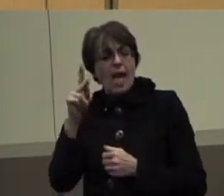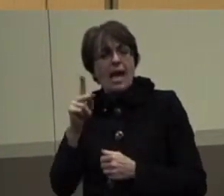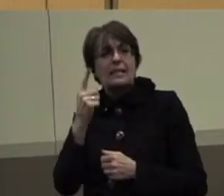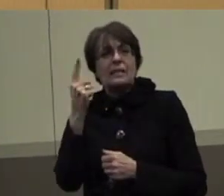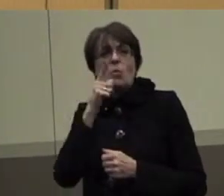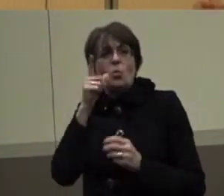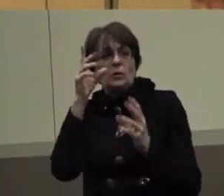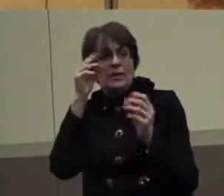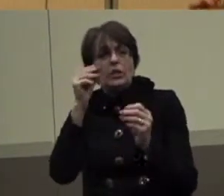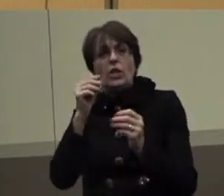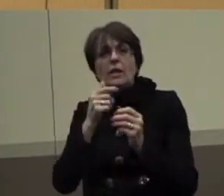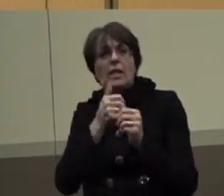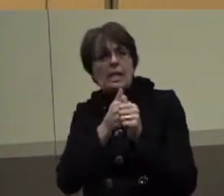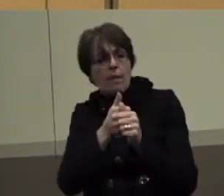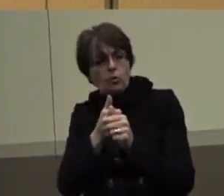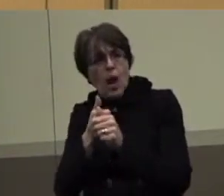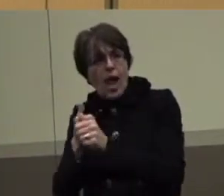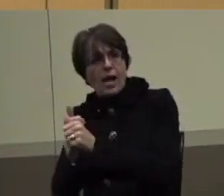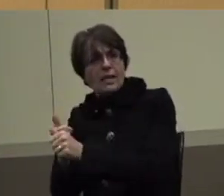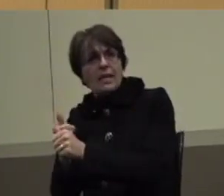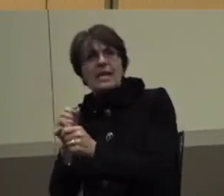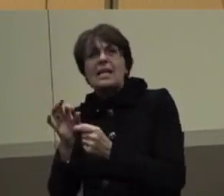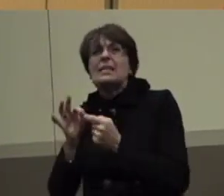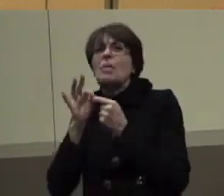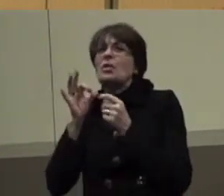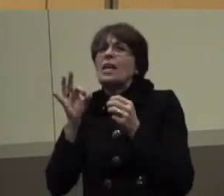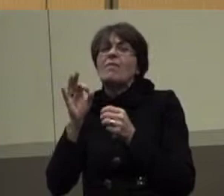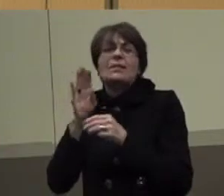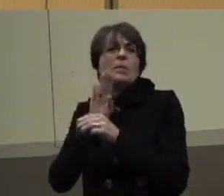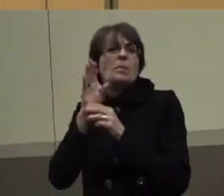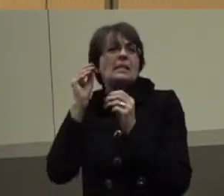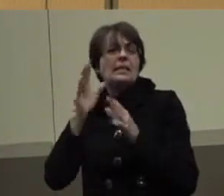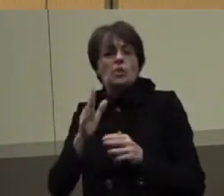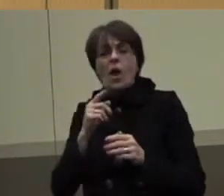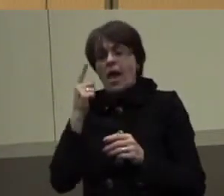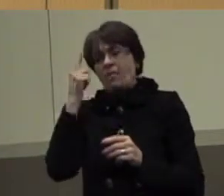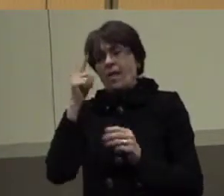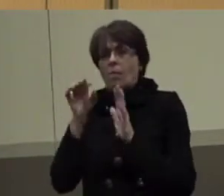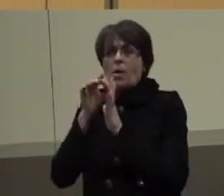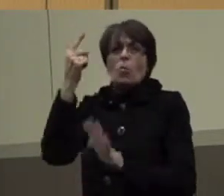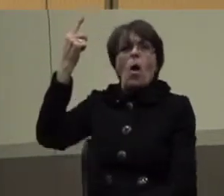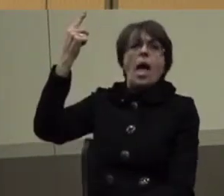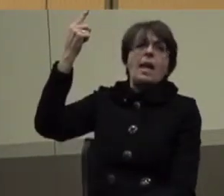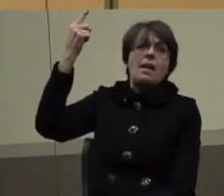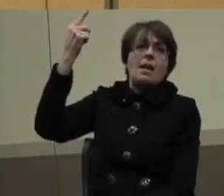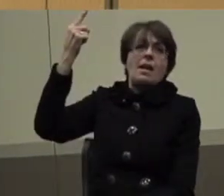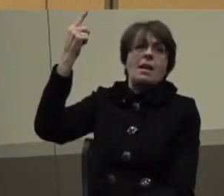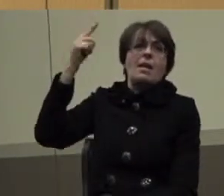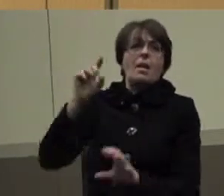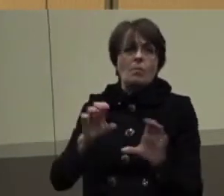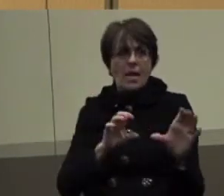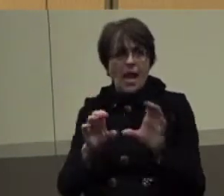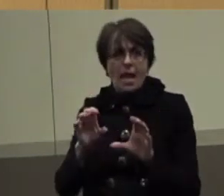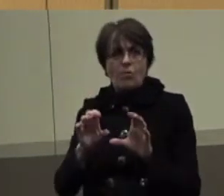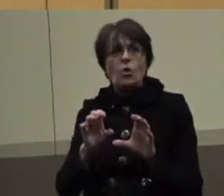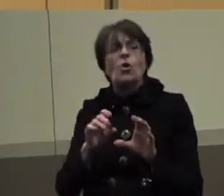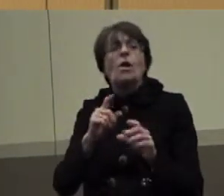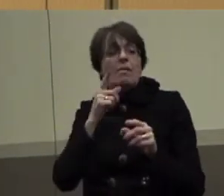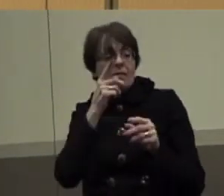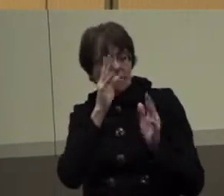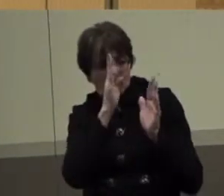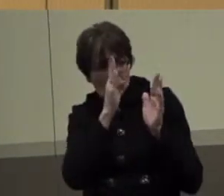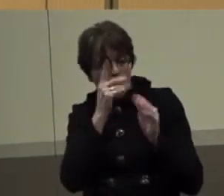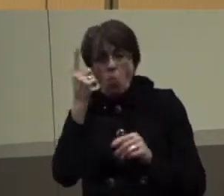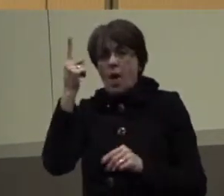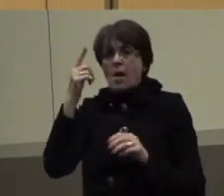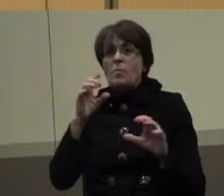track of, especially if it's a very busy teacher, I say let's pick one behavior. Let's get that one behavior. What one